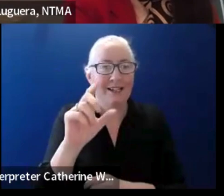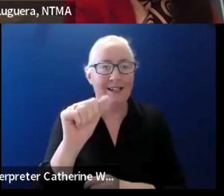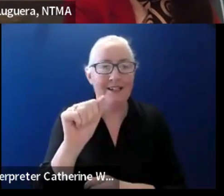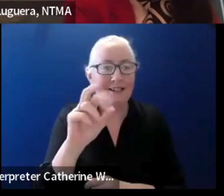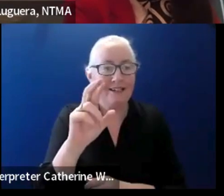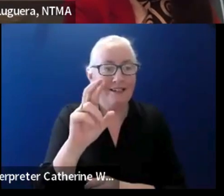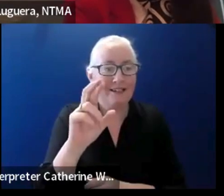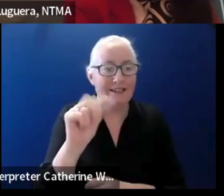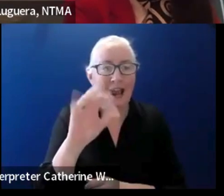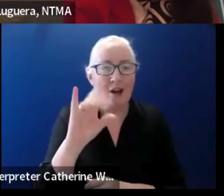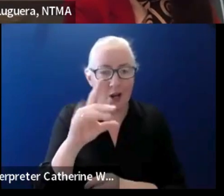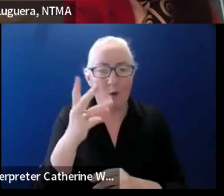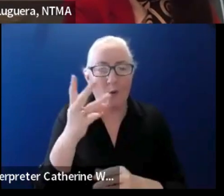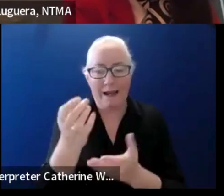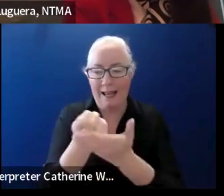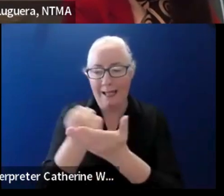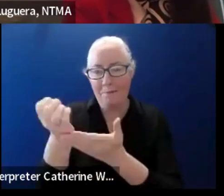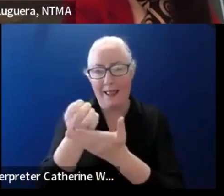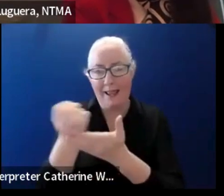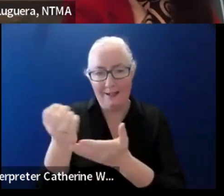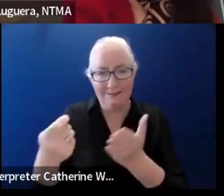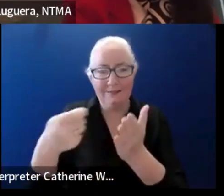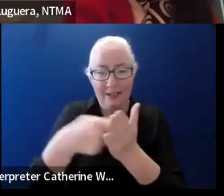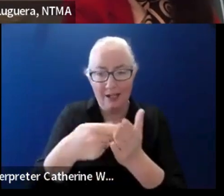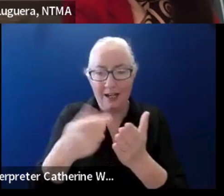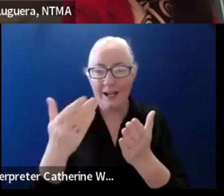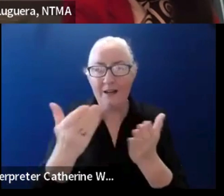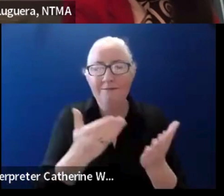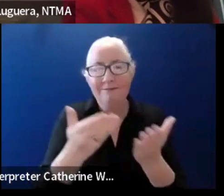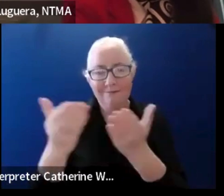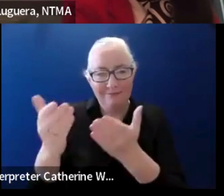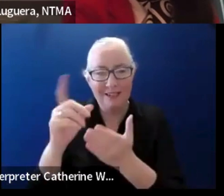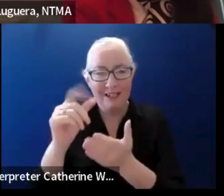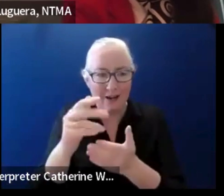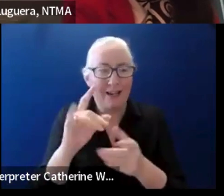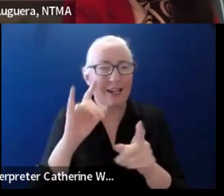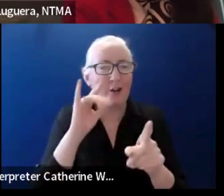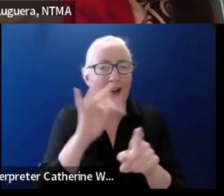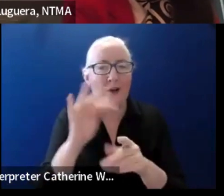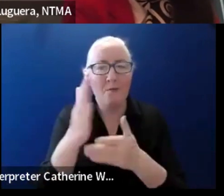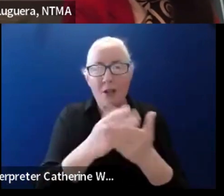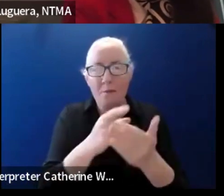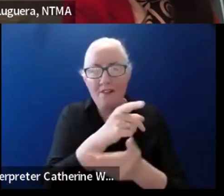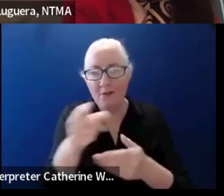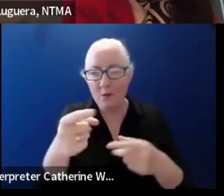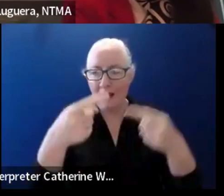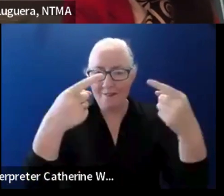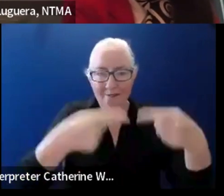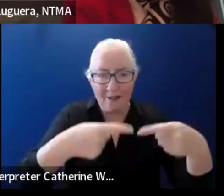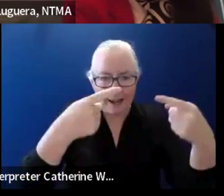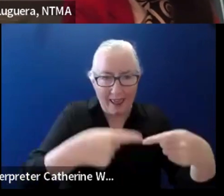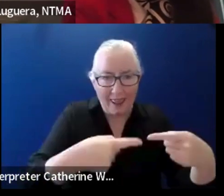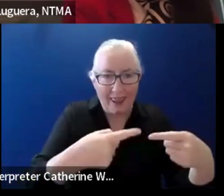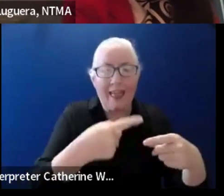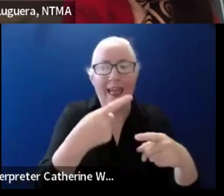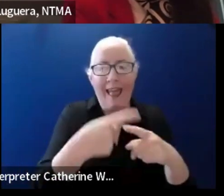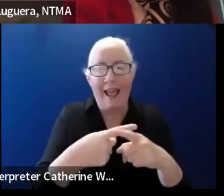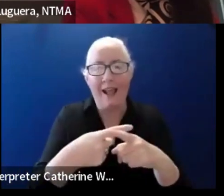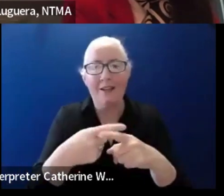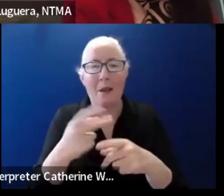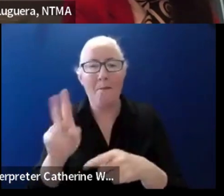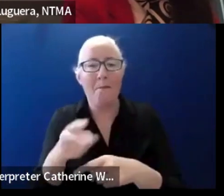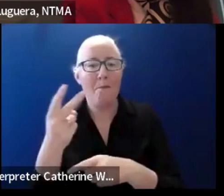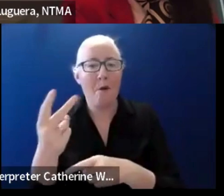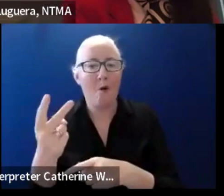our sponsor, will expand on this shortly. I'll shortly hand over to Daragh, and then we'll hear from some of the finalists and end with both award